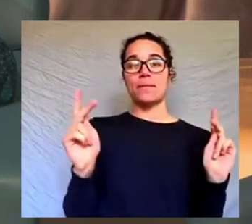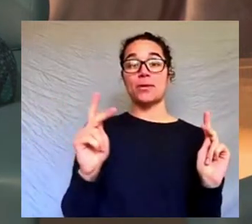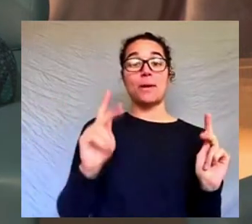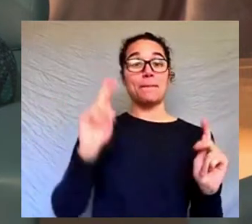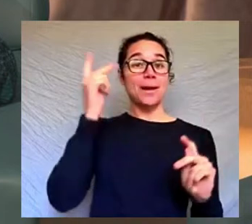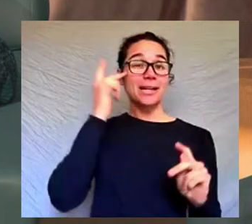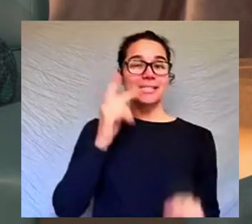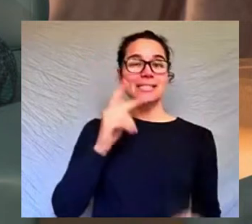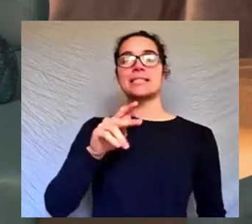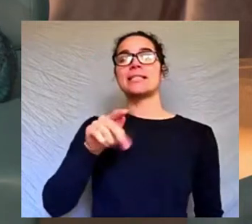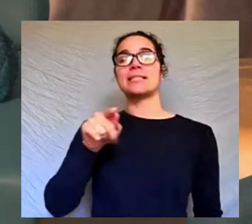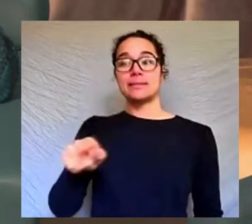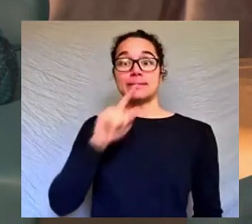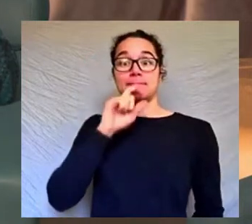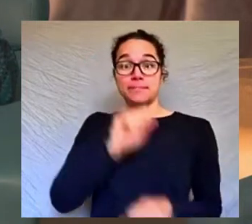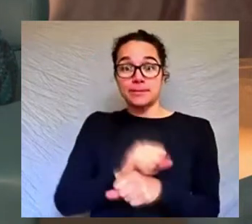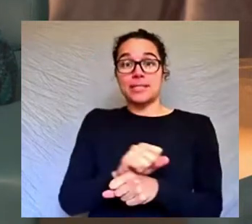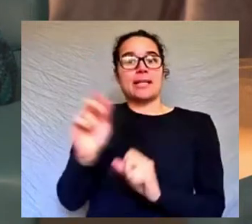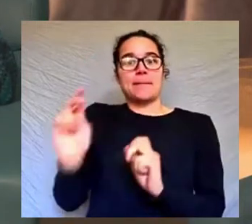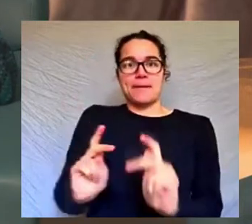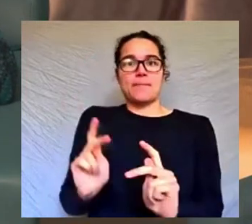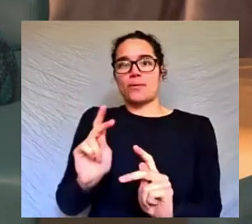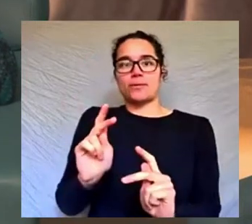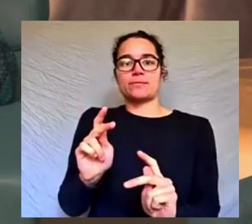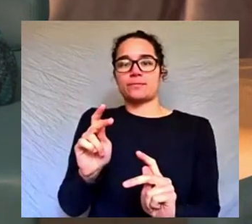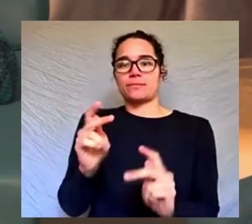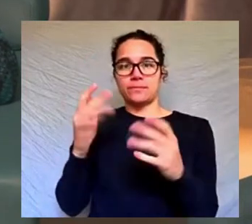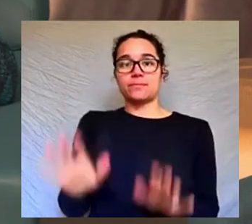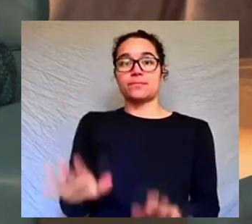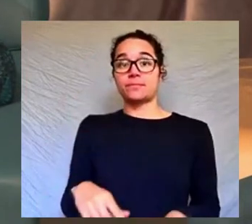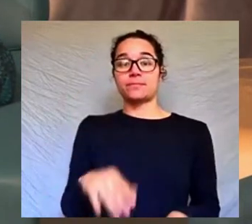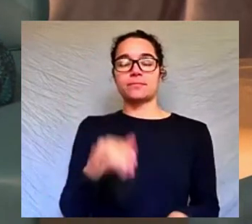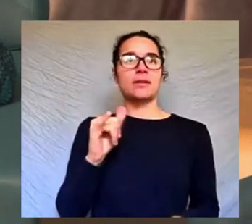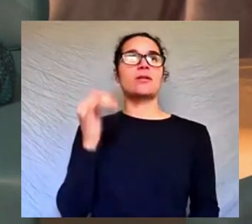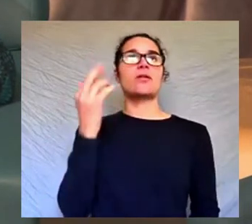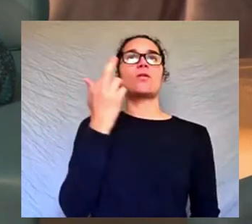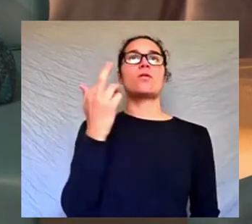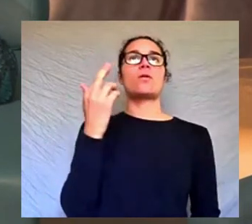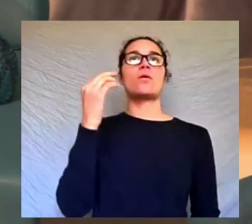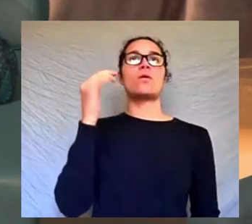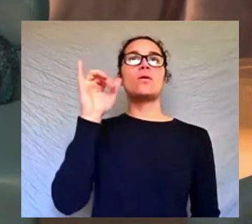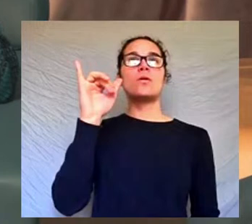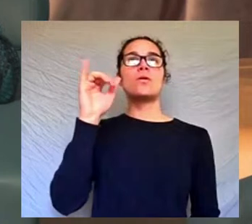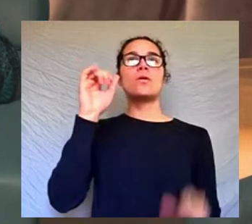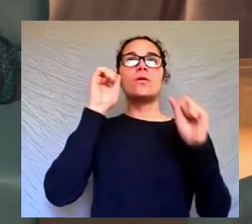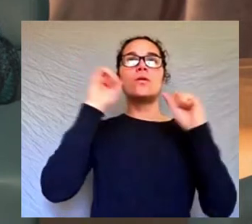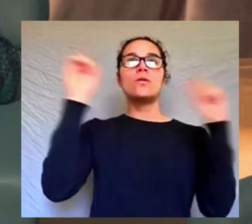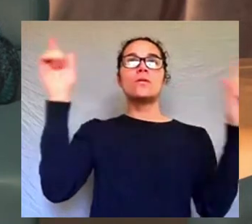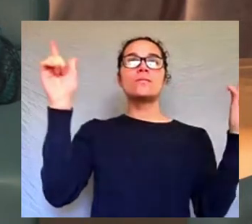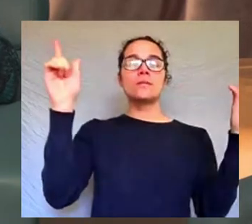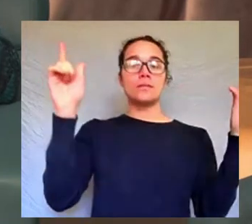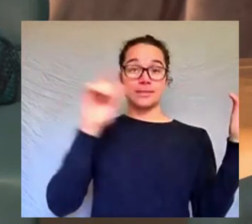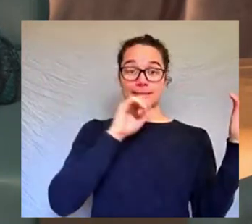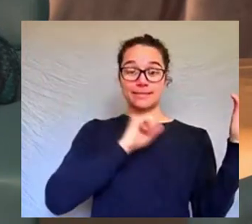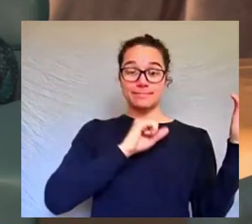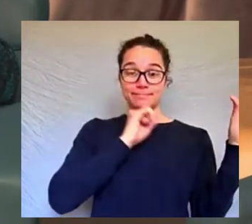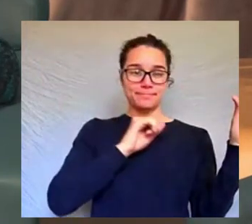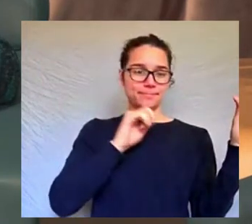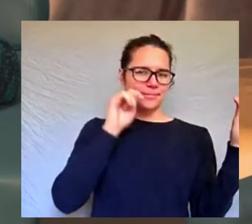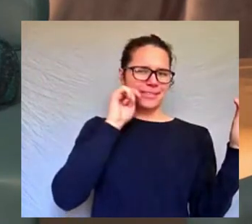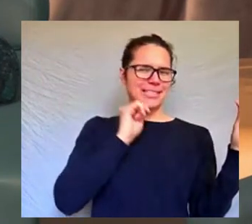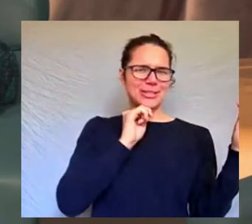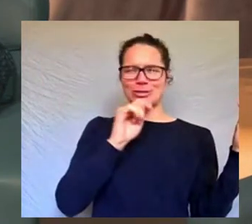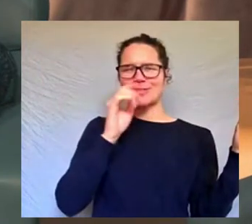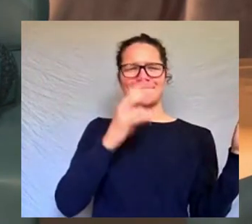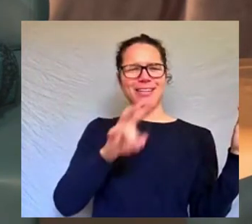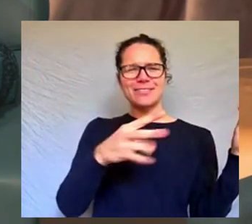that was my first realization as a teenager, that I could volunteer and do